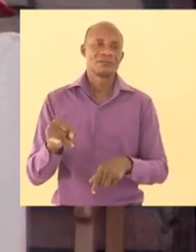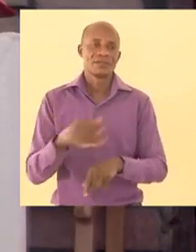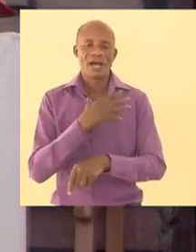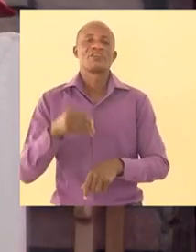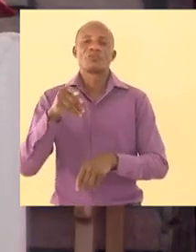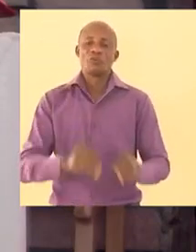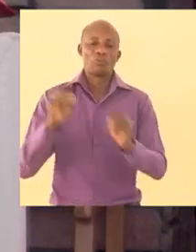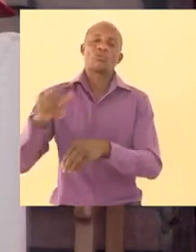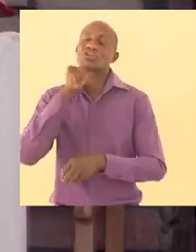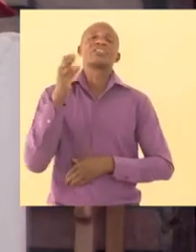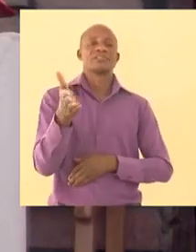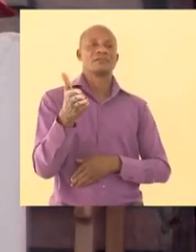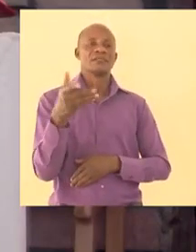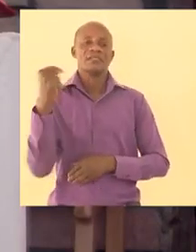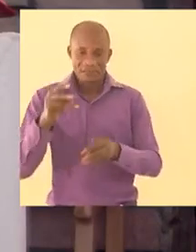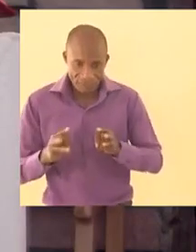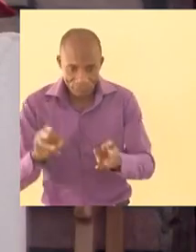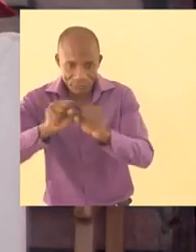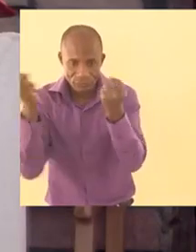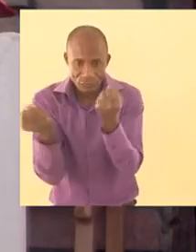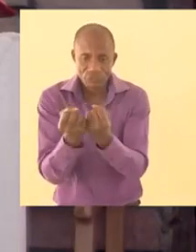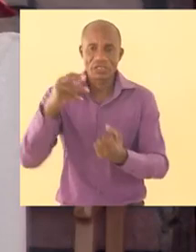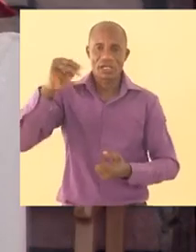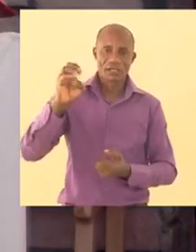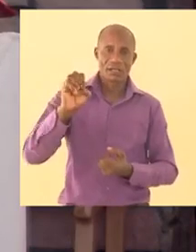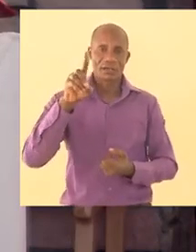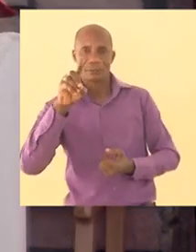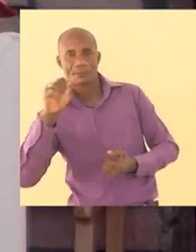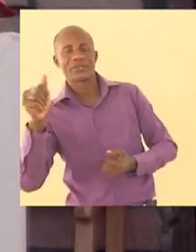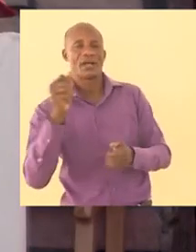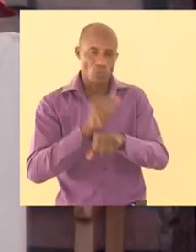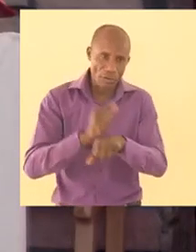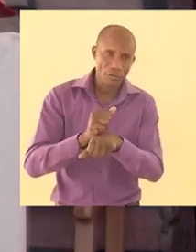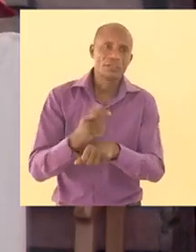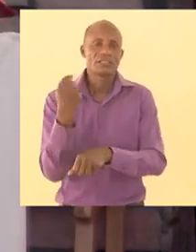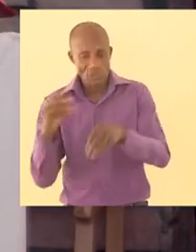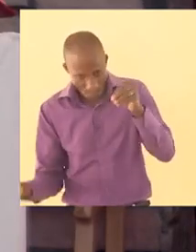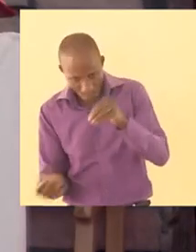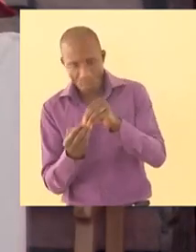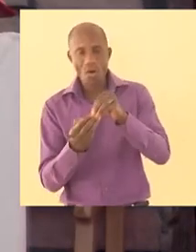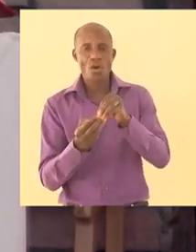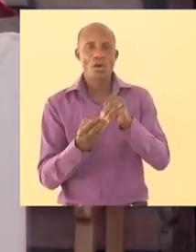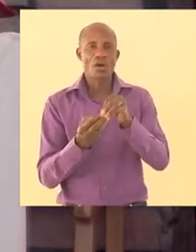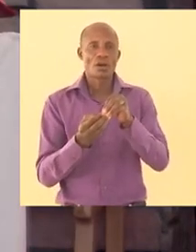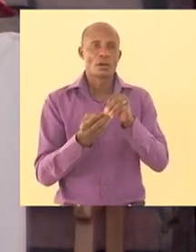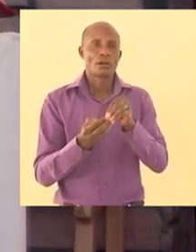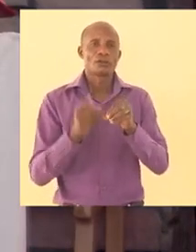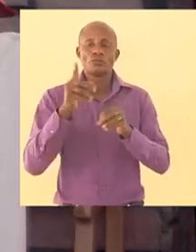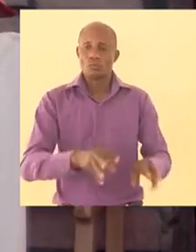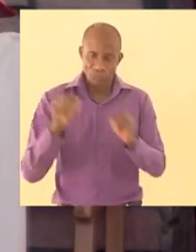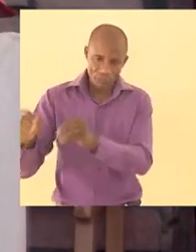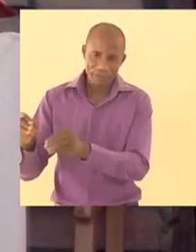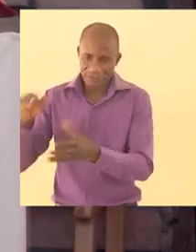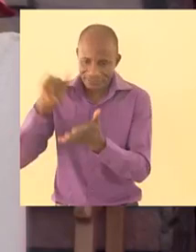good. And the way social media works is that the more of a particular kind of post that is there,